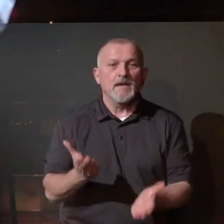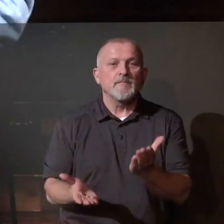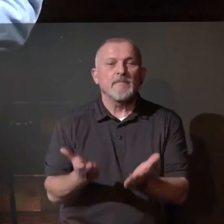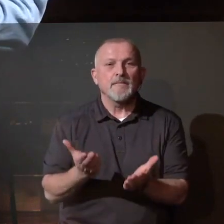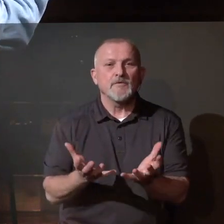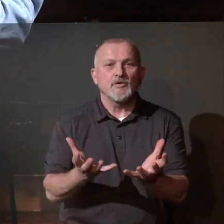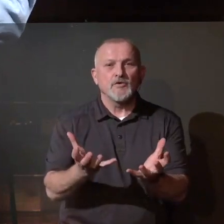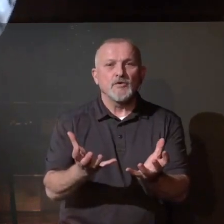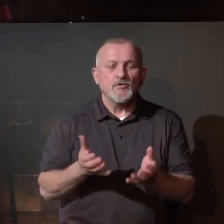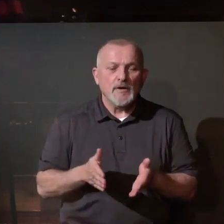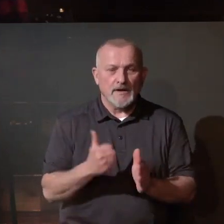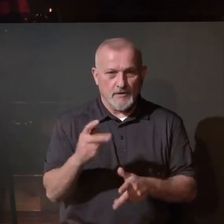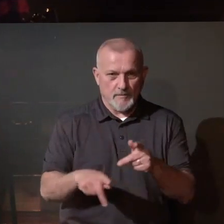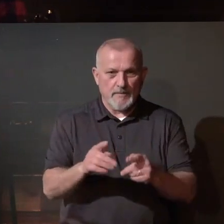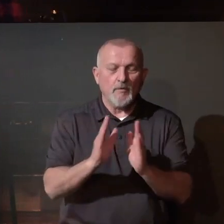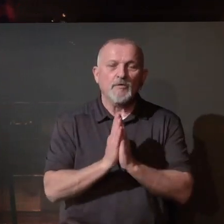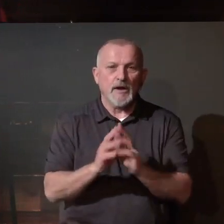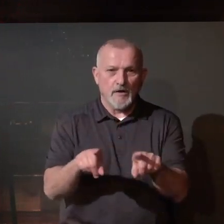You may want to let people pray in your circle.